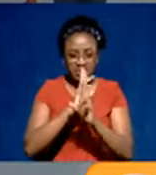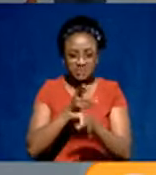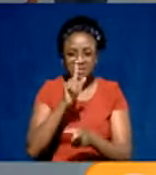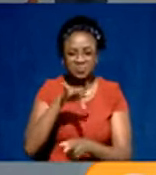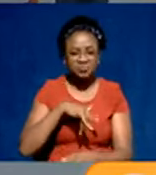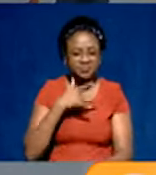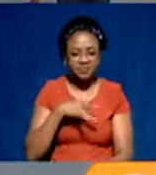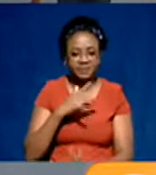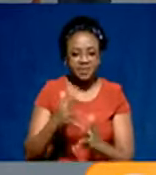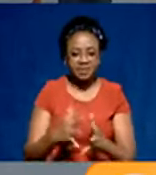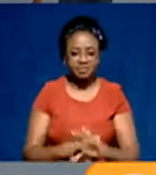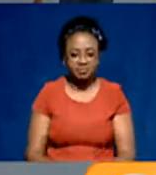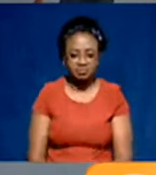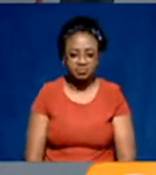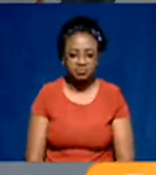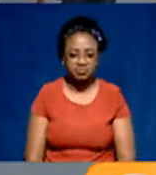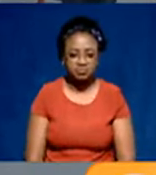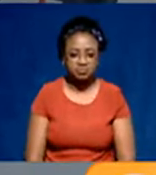feel?